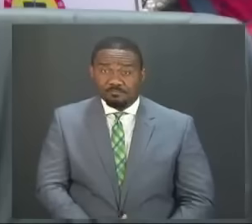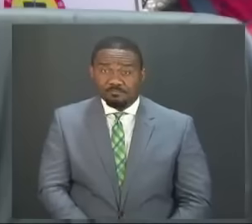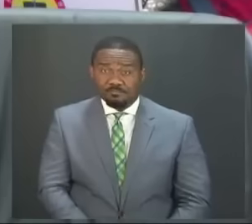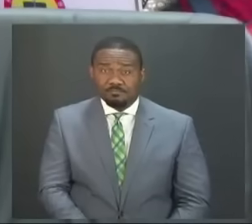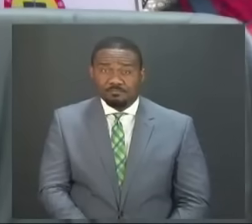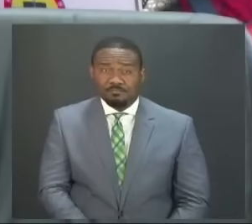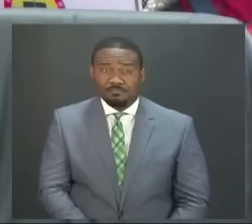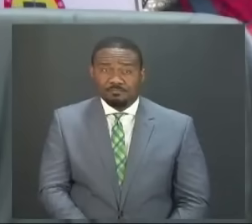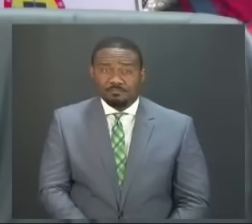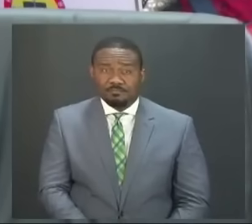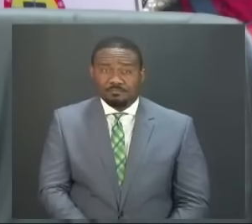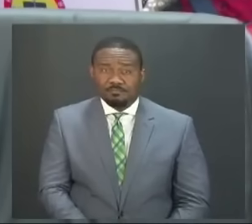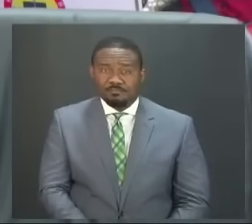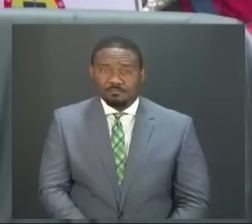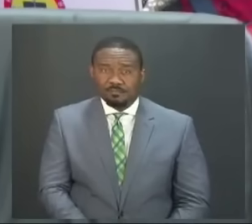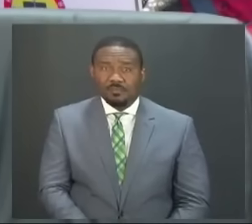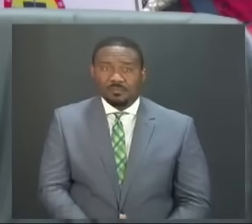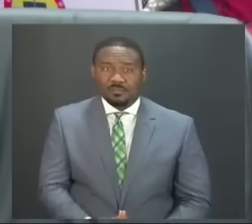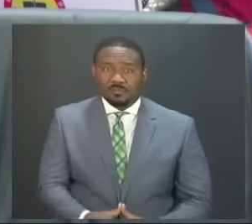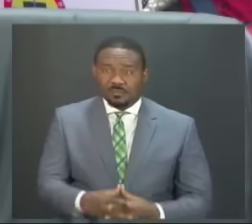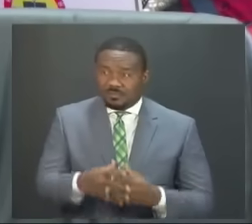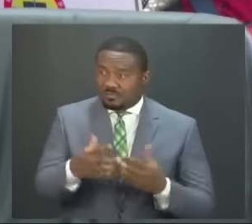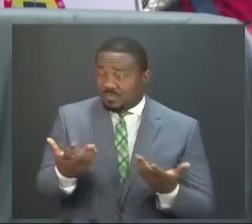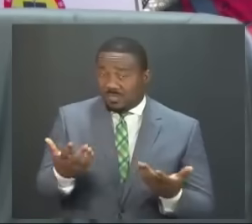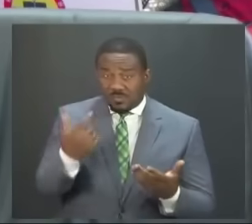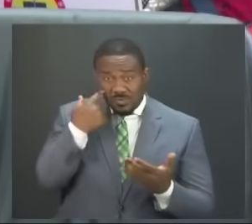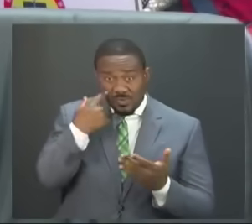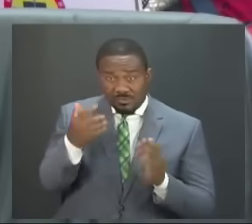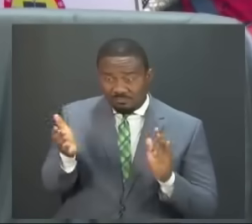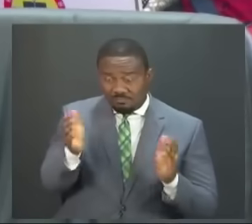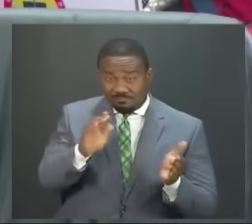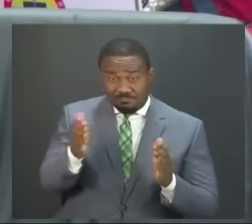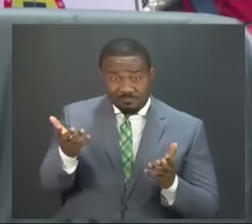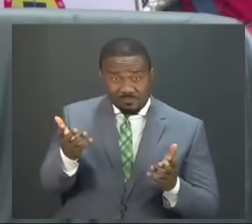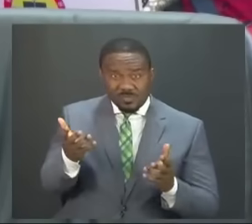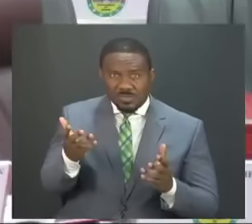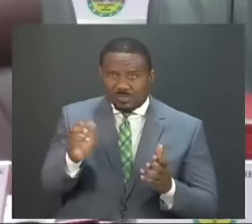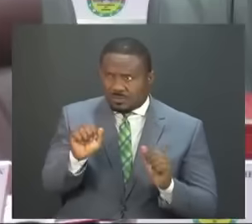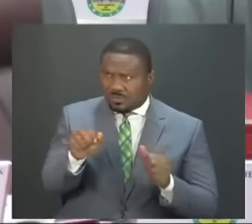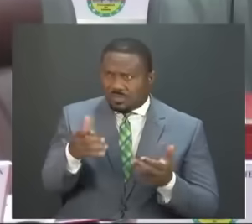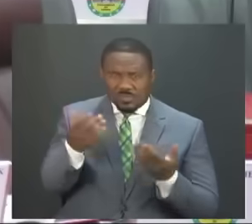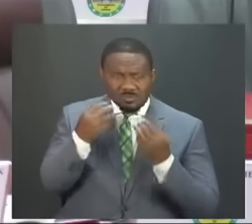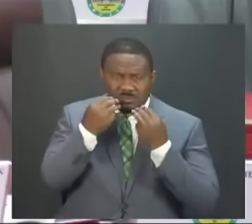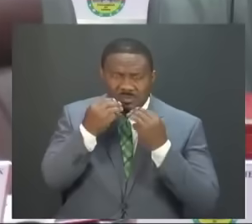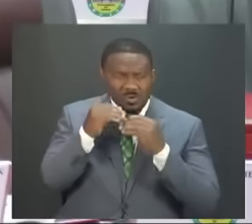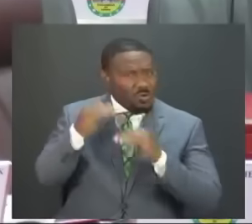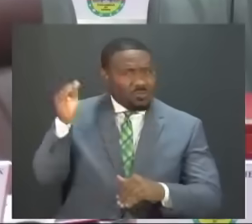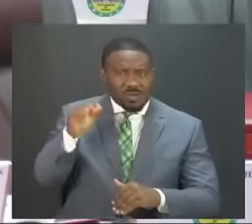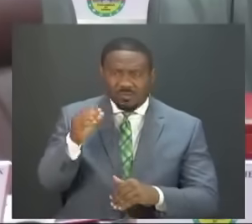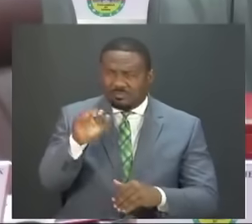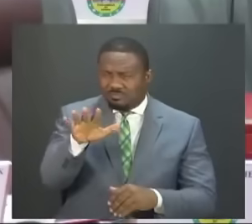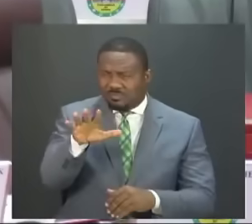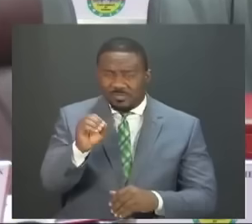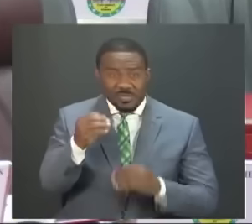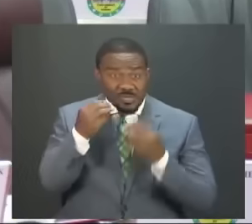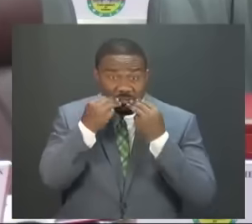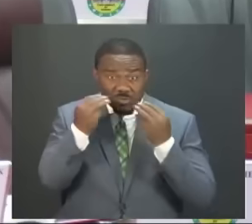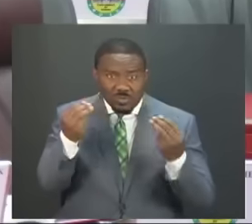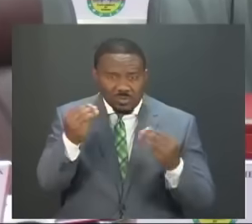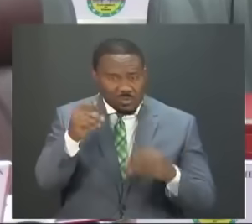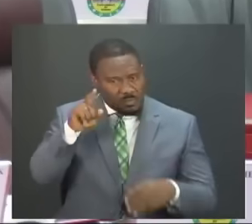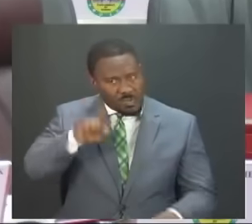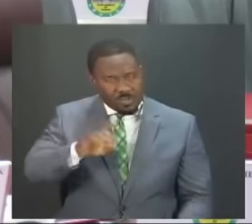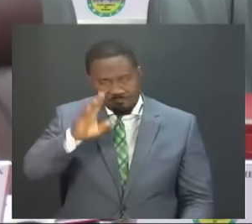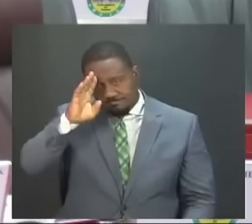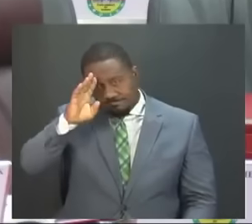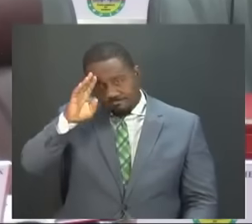the circumstance we find ourselves, where budget is here, we are going to be taking motion, over 50 motions, we have to get innovative and